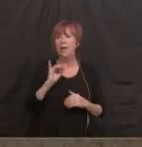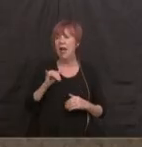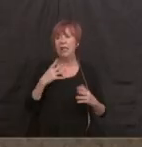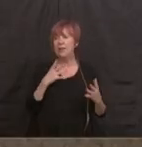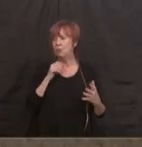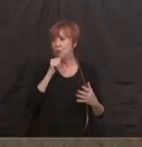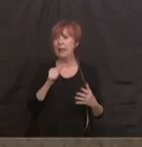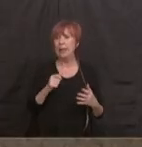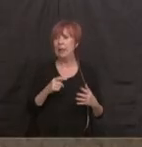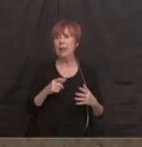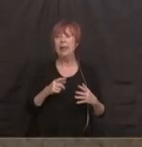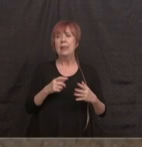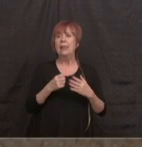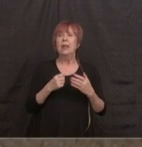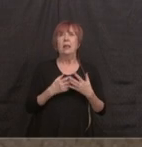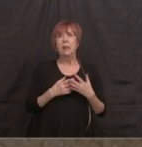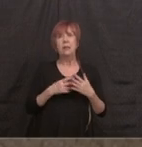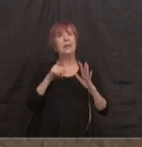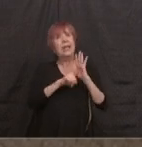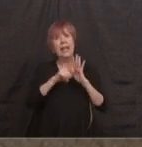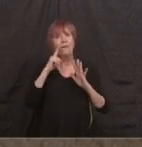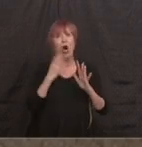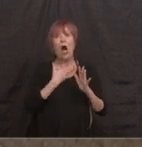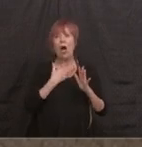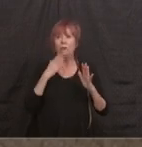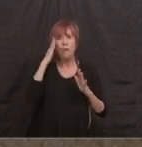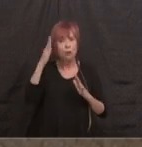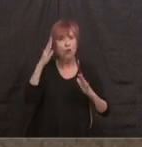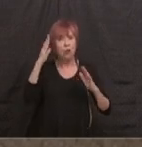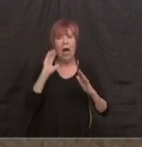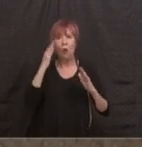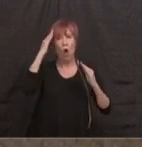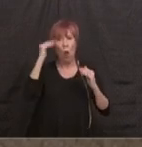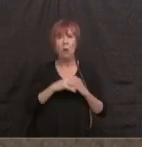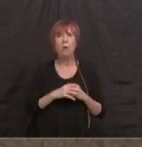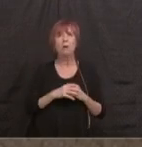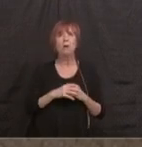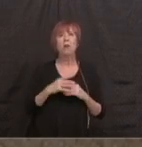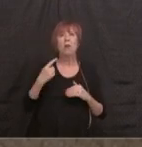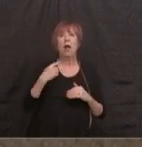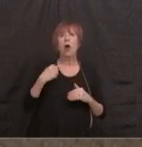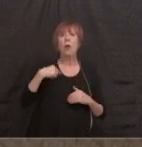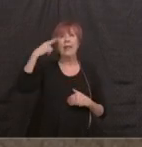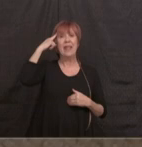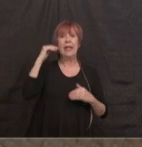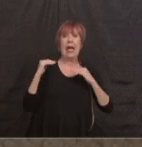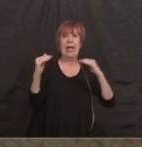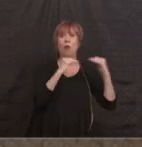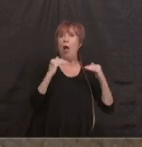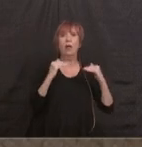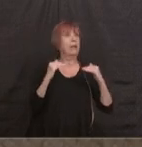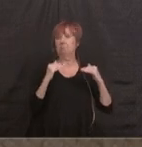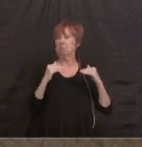women. We organize at the UN Foundation all of this work under the banner of Equal Everywhere. We think equality is her birthright, and we think we should